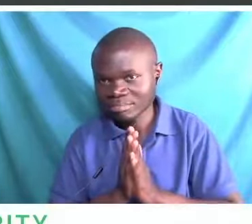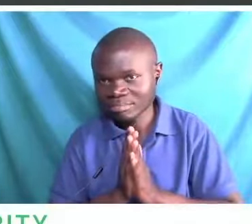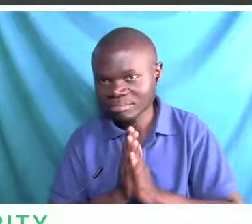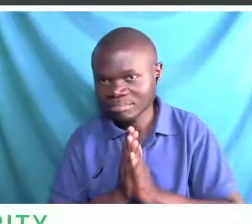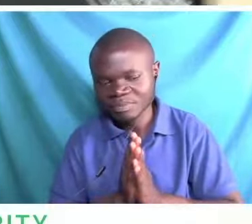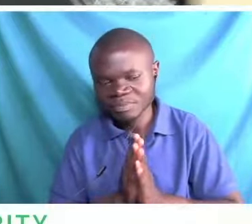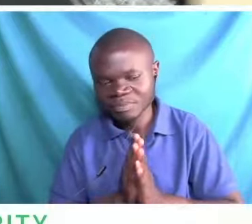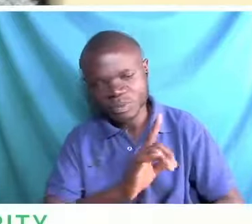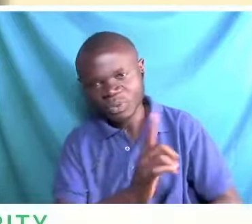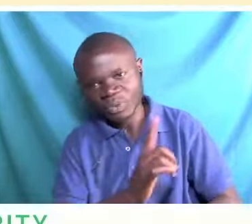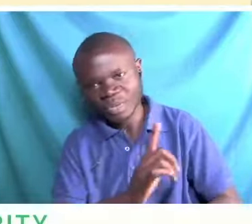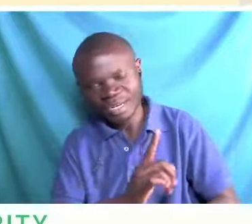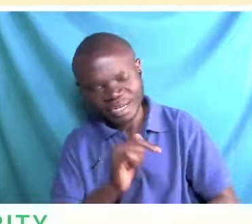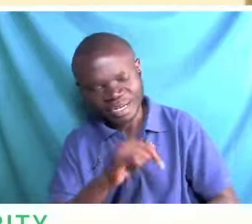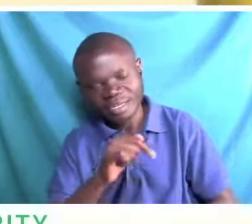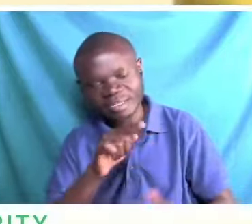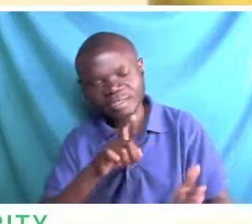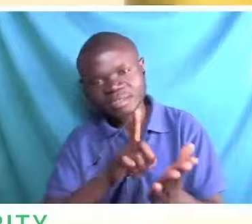viruses.